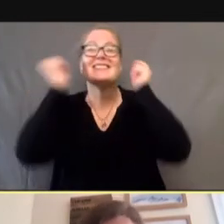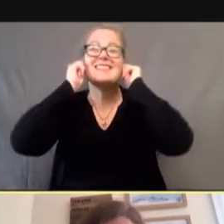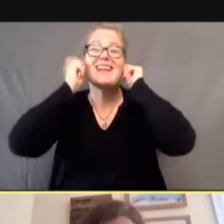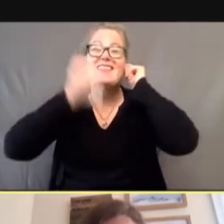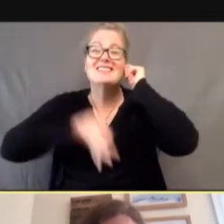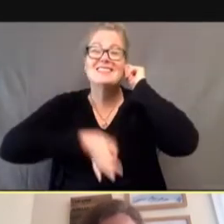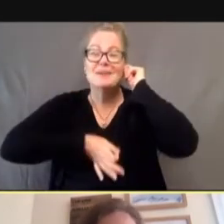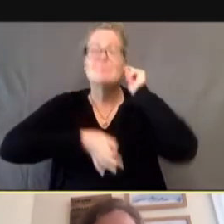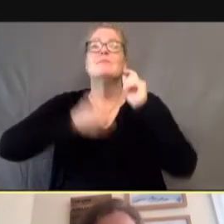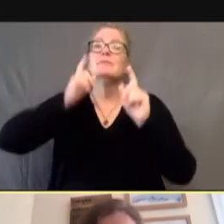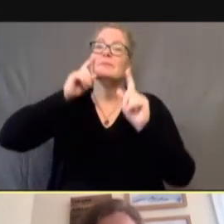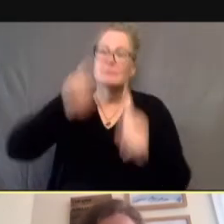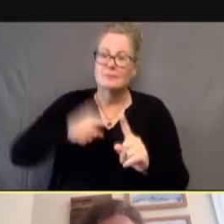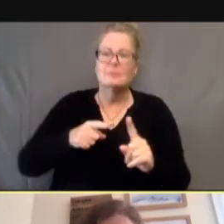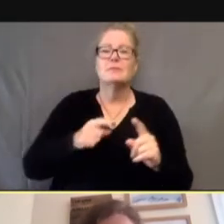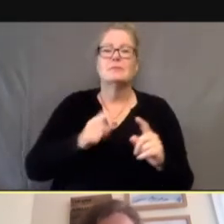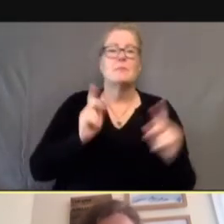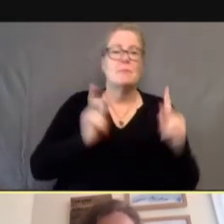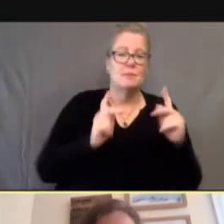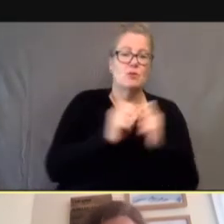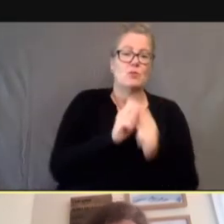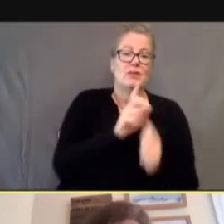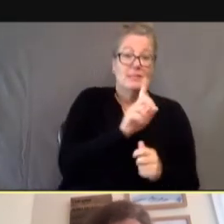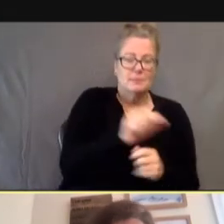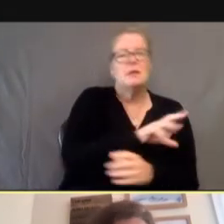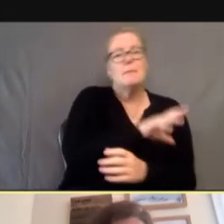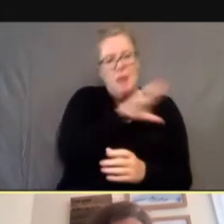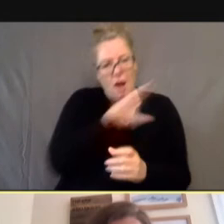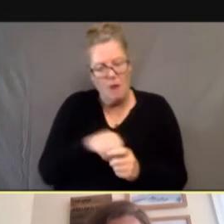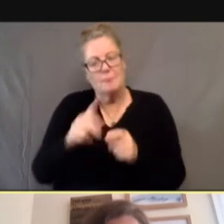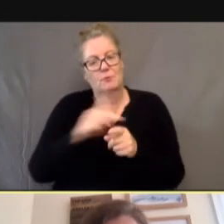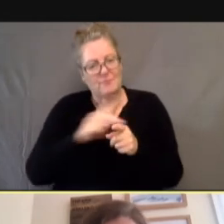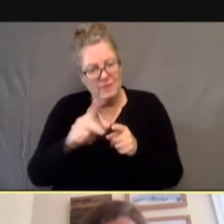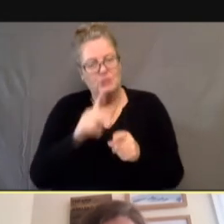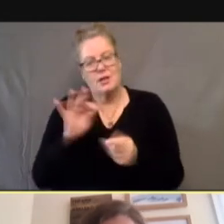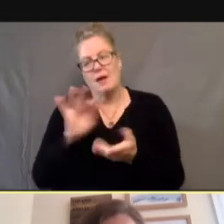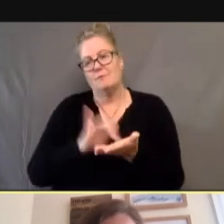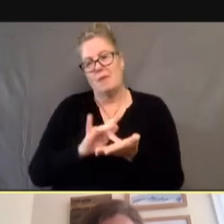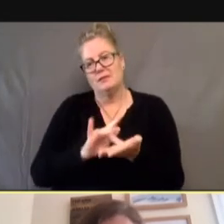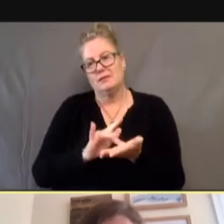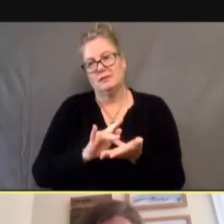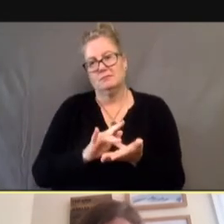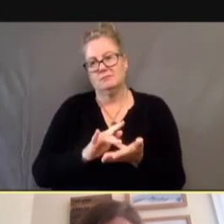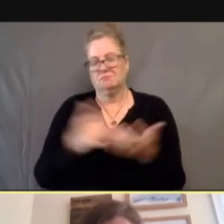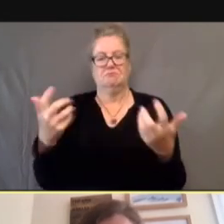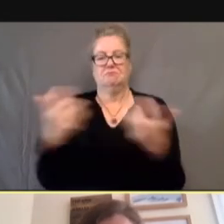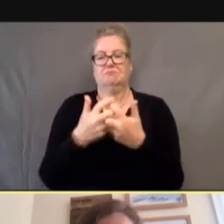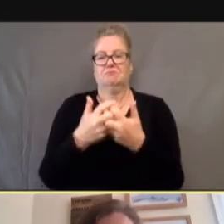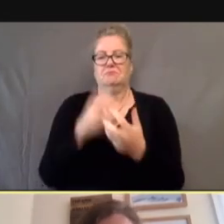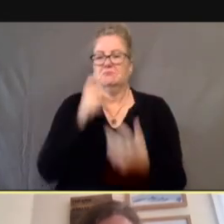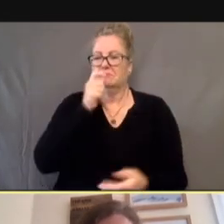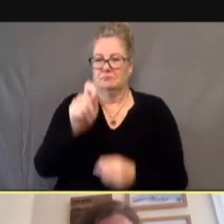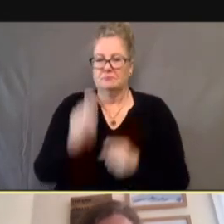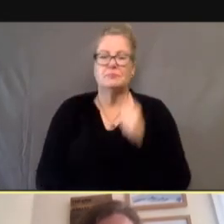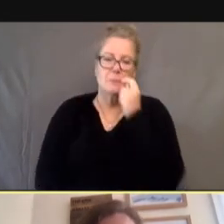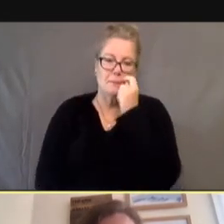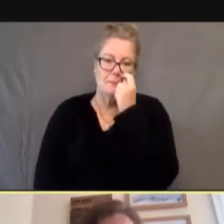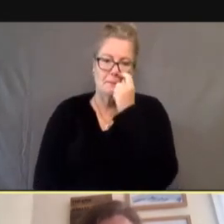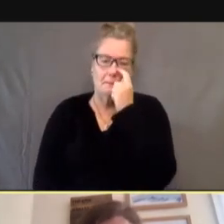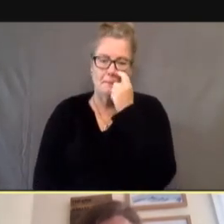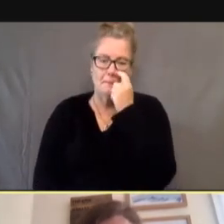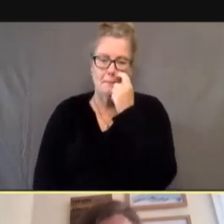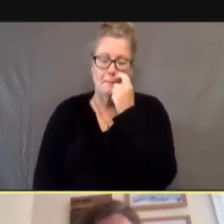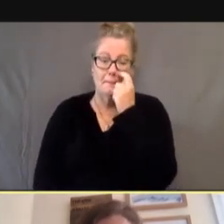field of medicine and are an integral part of our workforce. And so the goal of this symposium was to foster